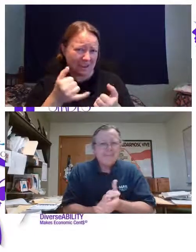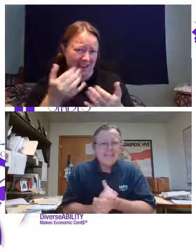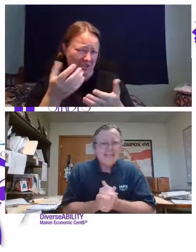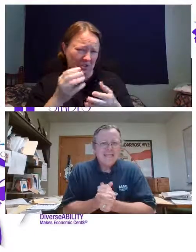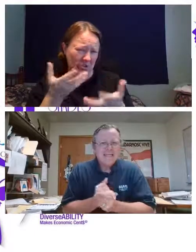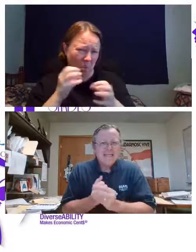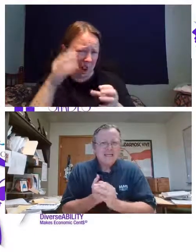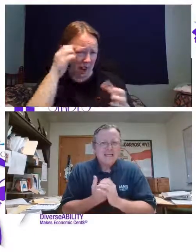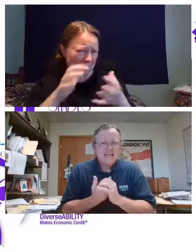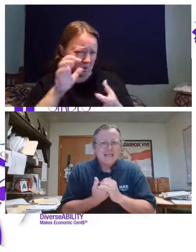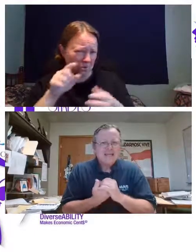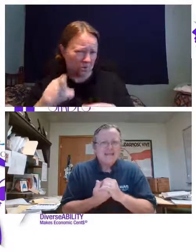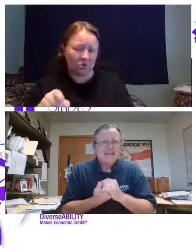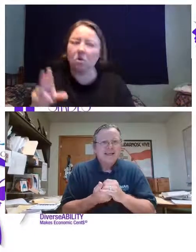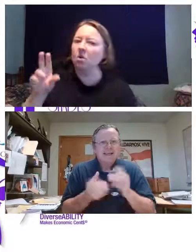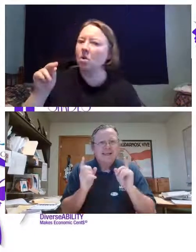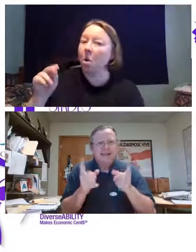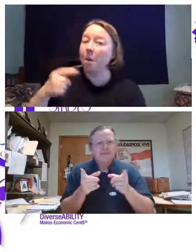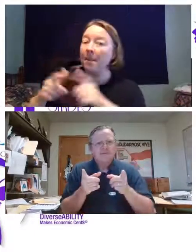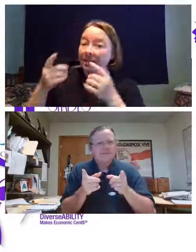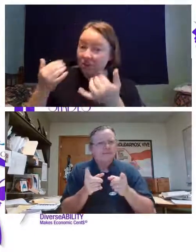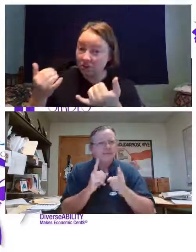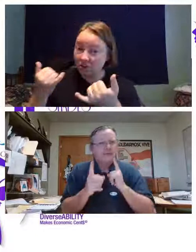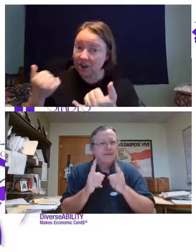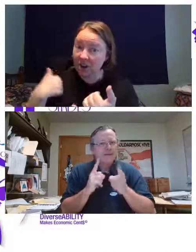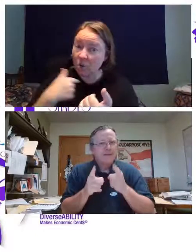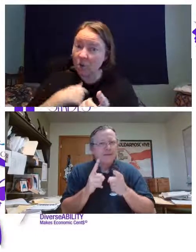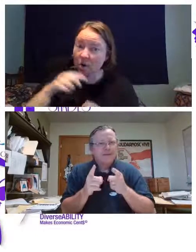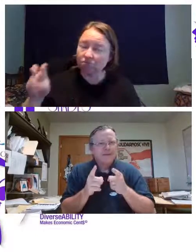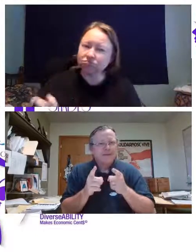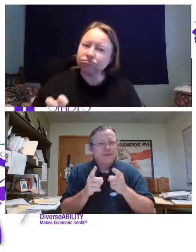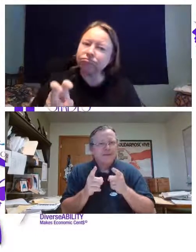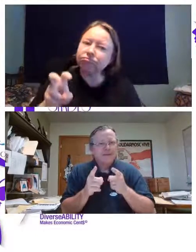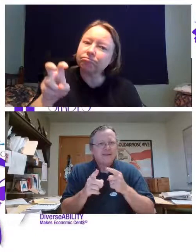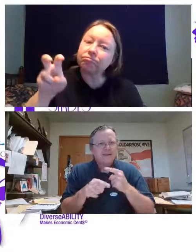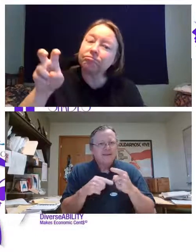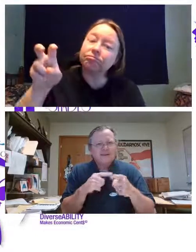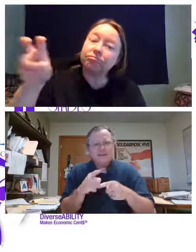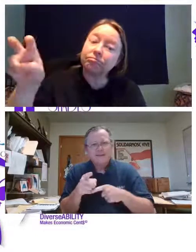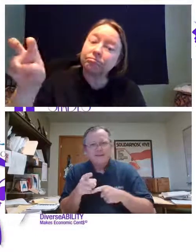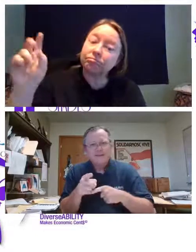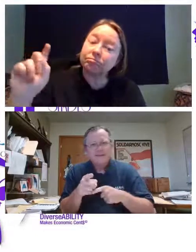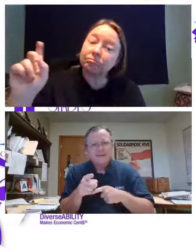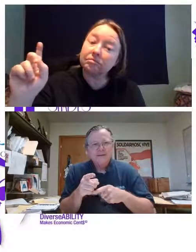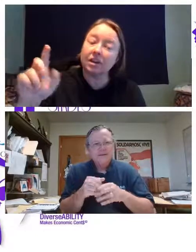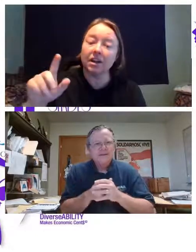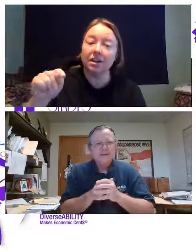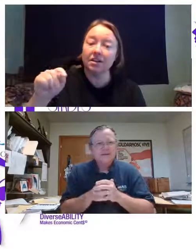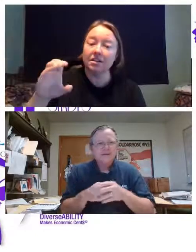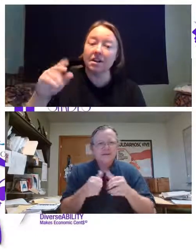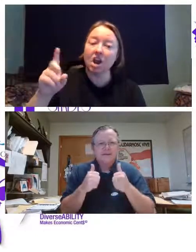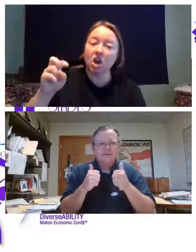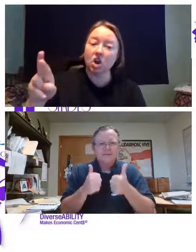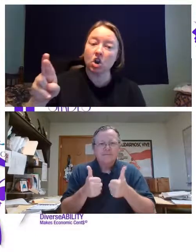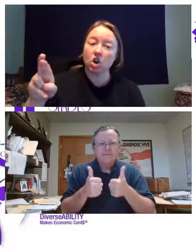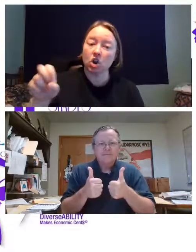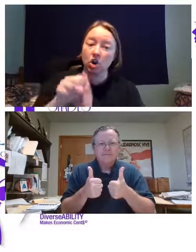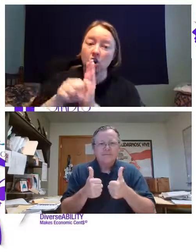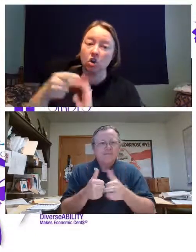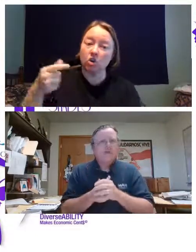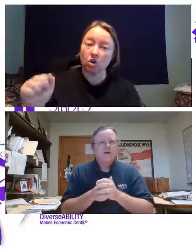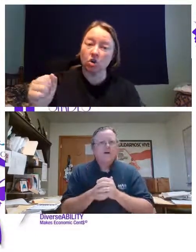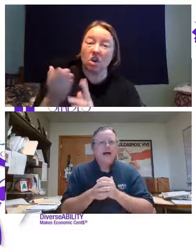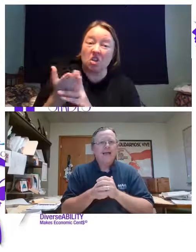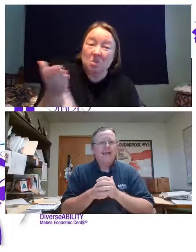We don't. But today, we're traveling all the way to Tucker, Georgia, by way of